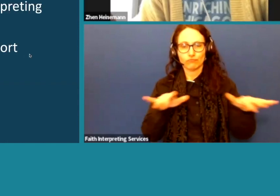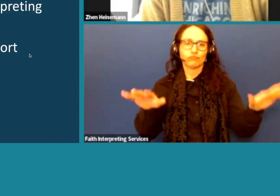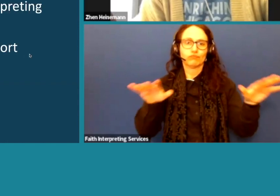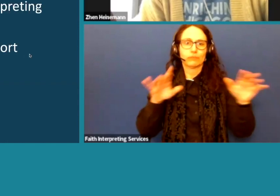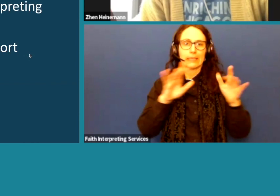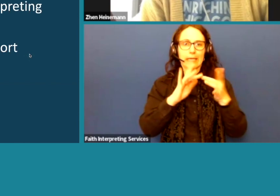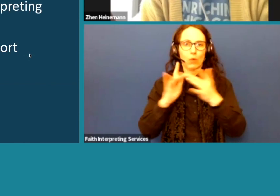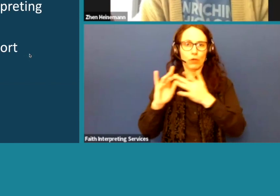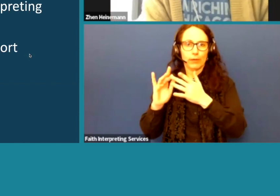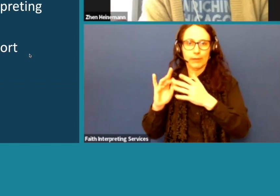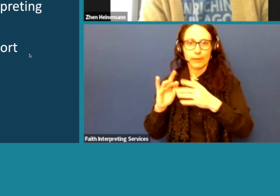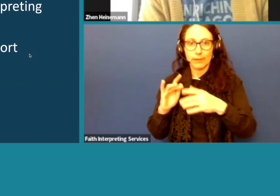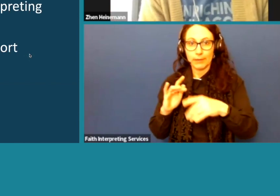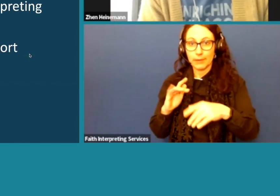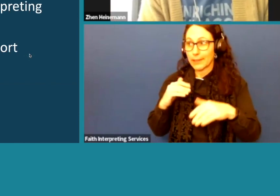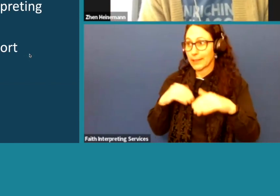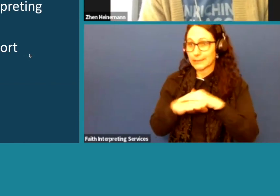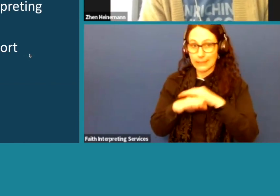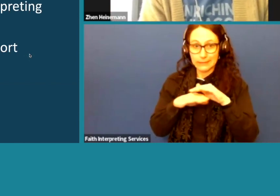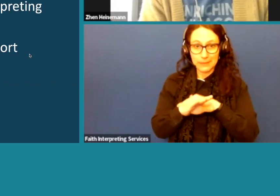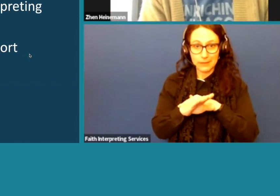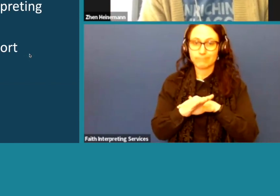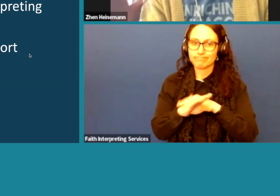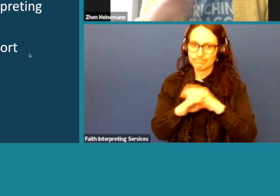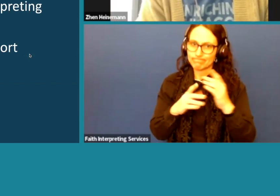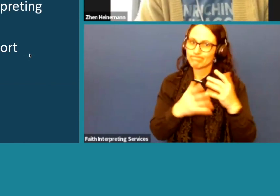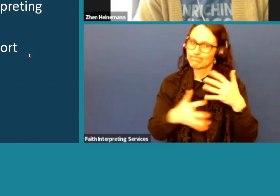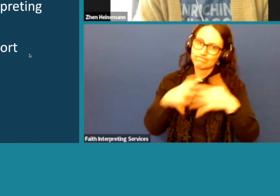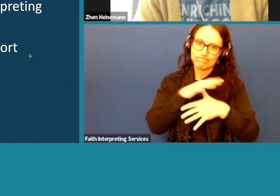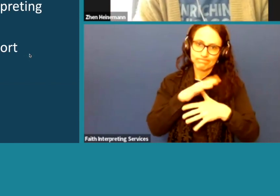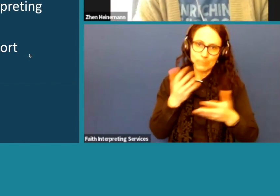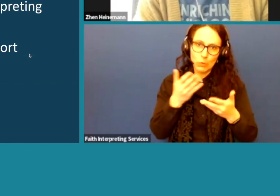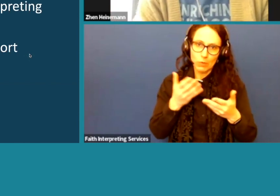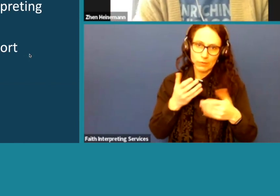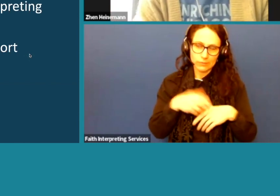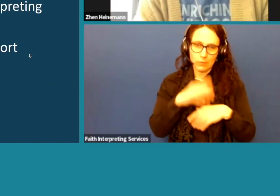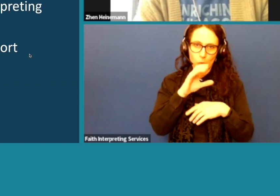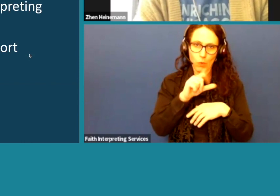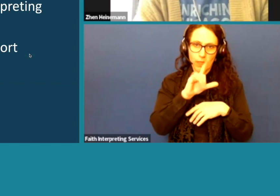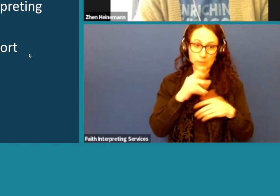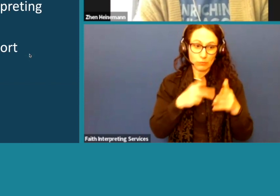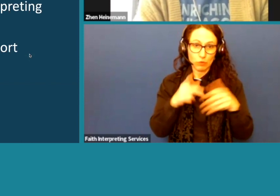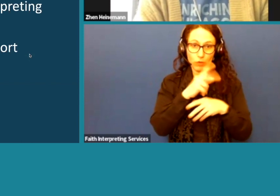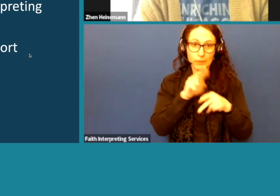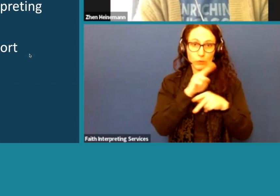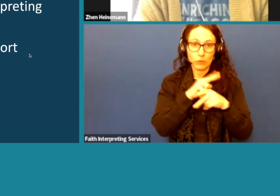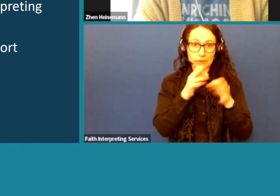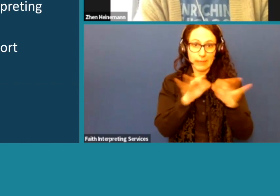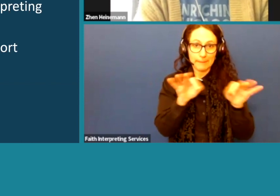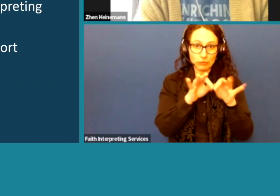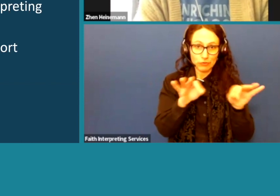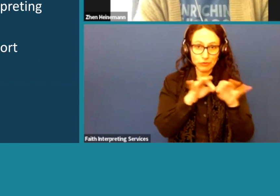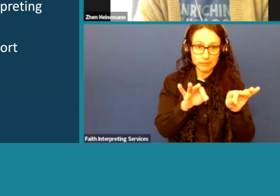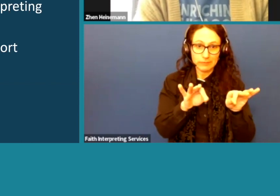Zhen? Accessibility is a priority for us here at the Collab. And so our program today includes real-time captioning provided by